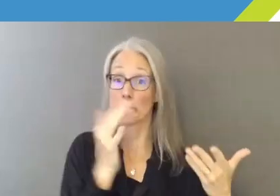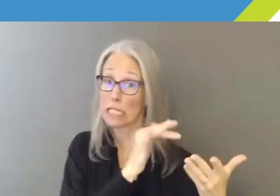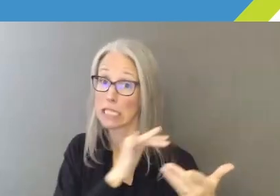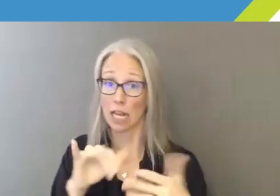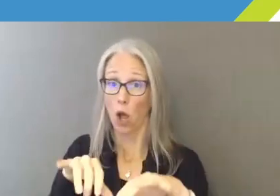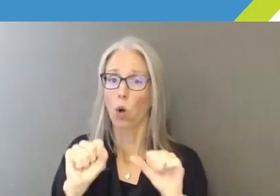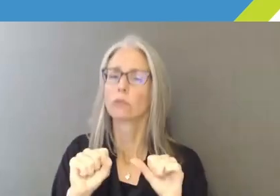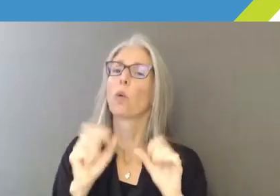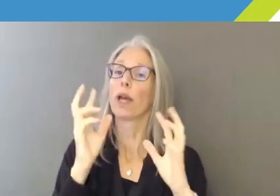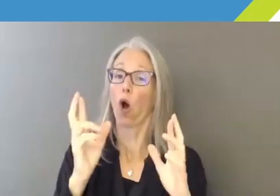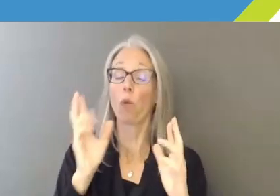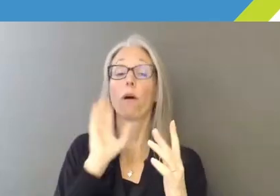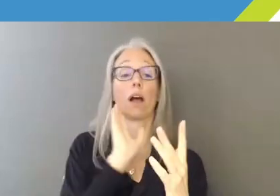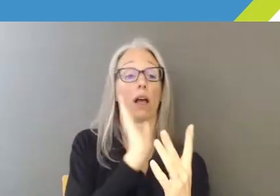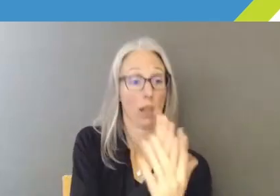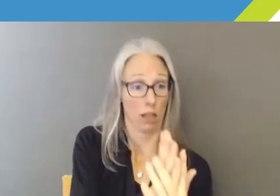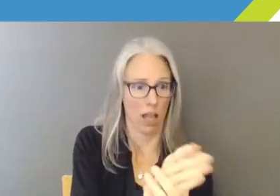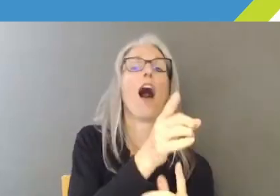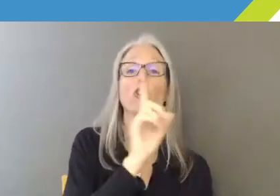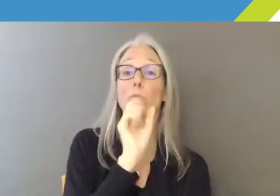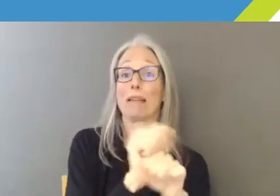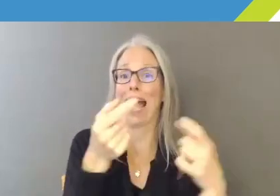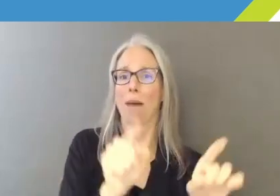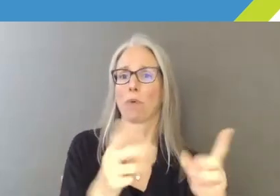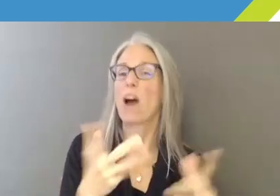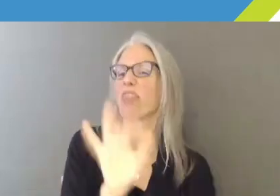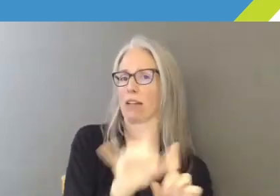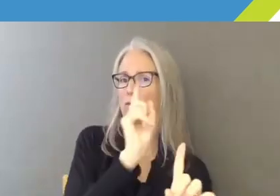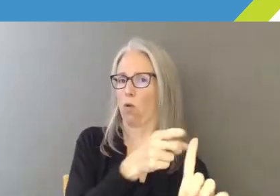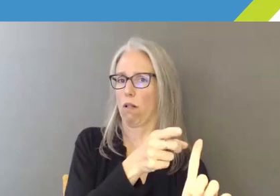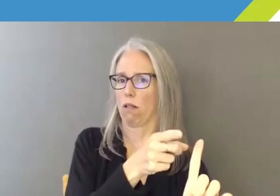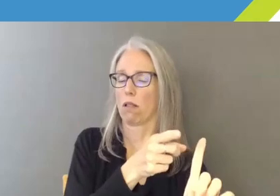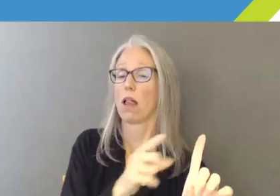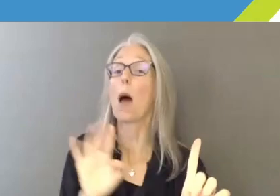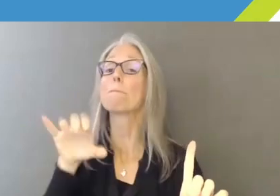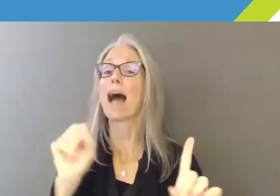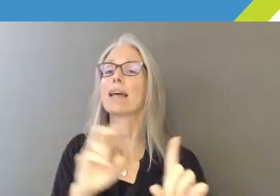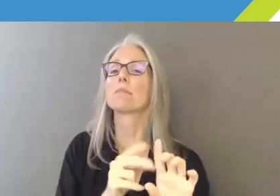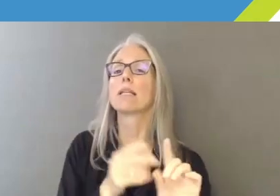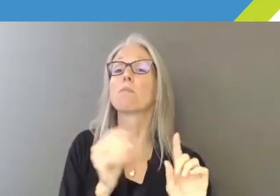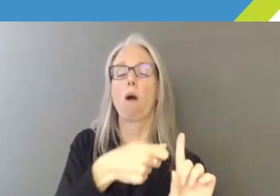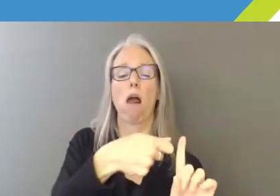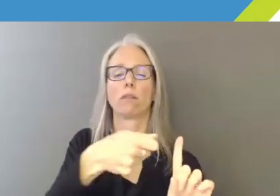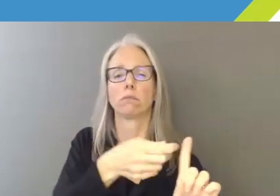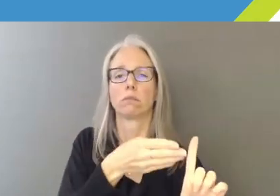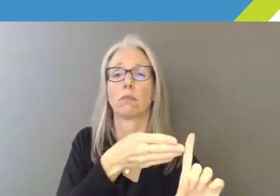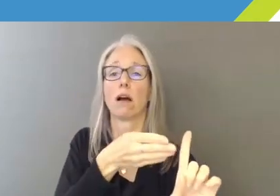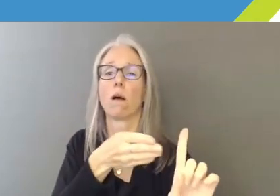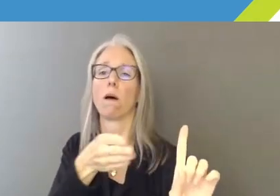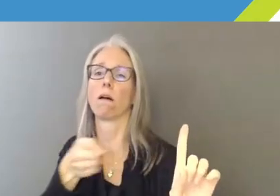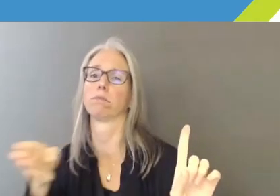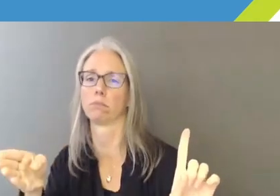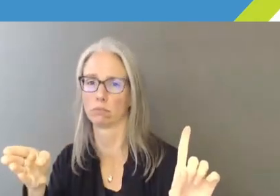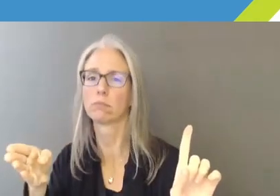of an intervention, but a bias is something that's pulling the findings away from that actual effect. And RCTs do the best job